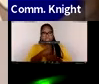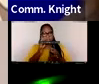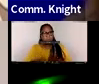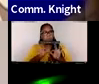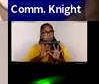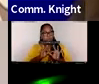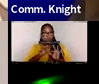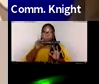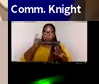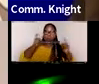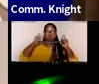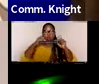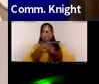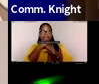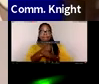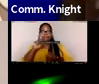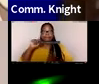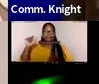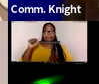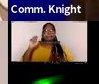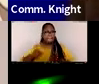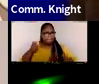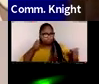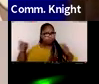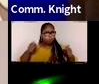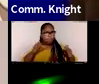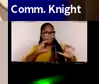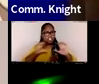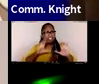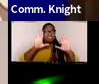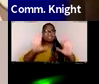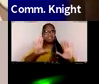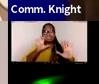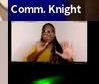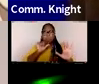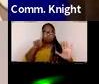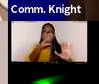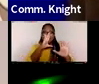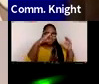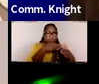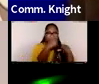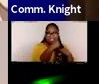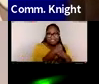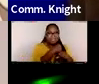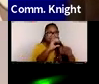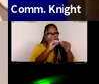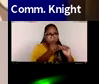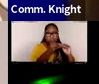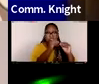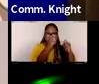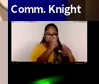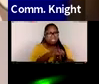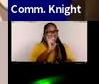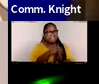the data tend to control the conversation. I'd ask you for a minute to think outside the data and outside the conversation that is controlled by the